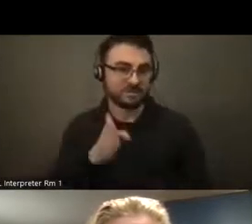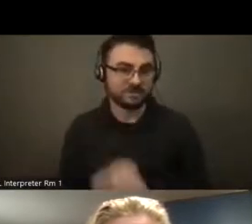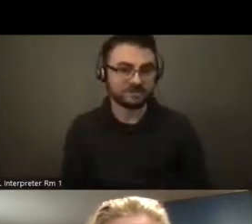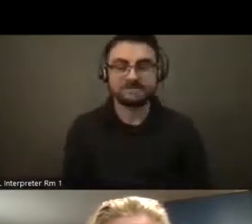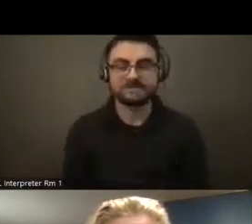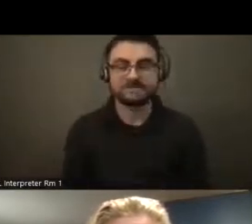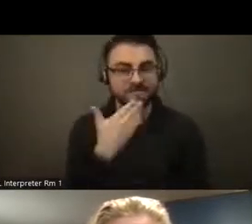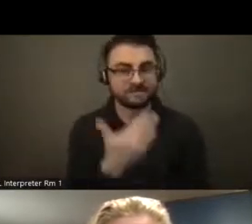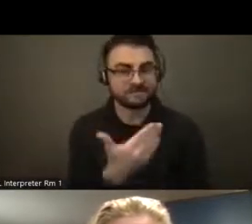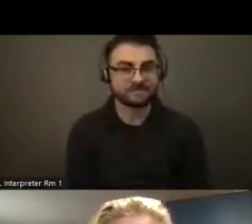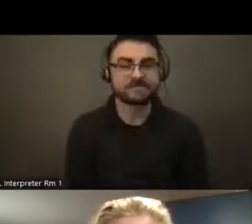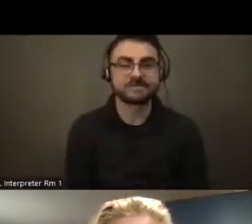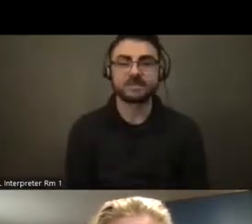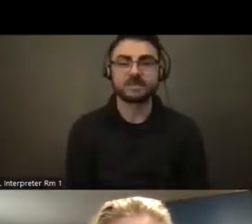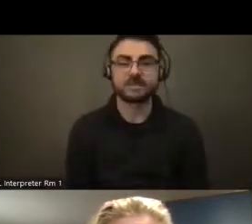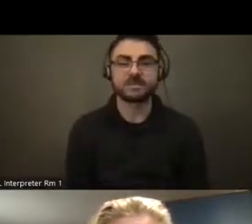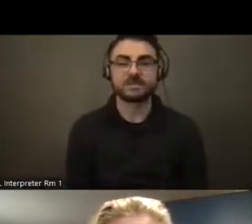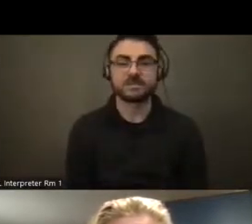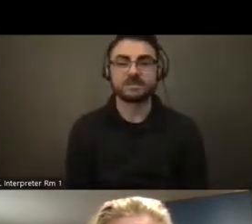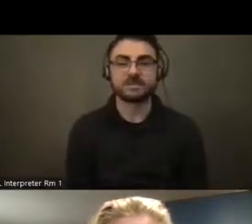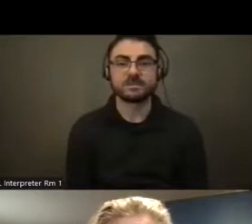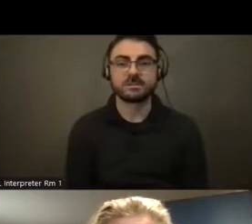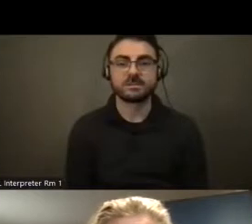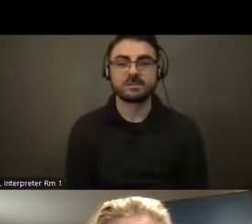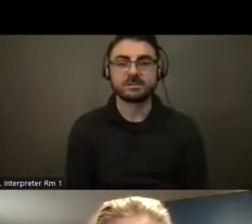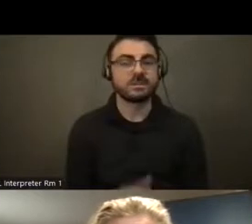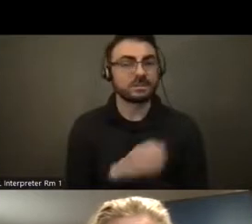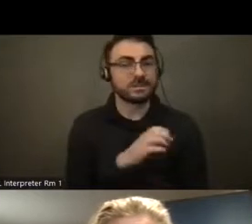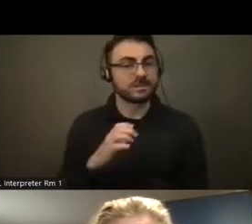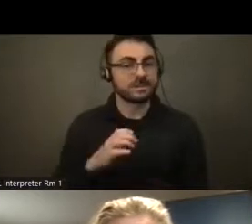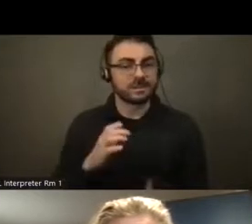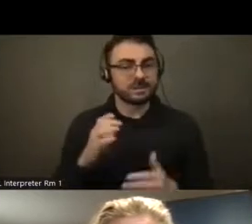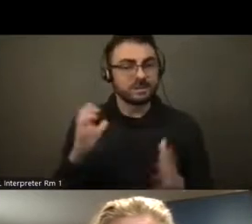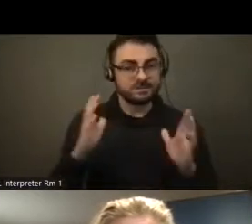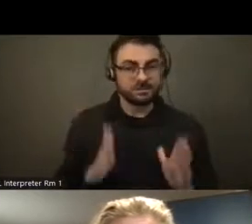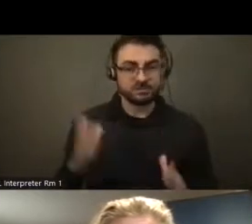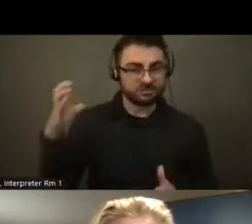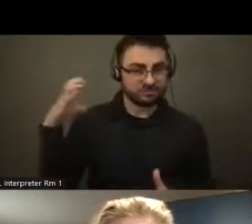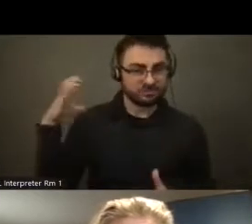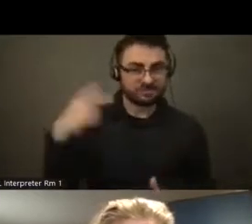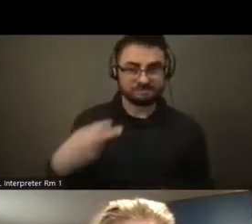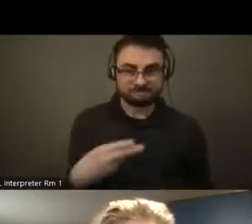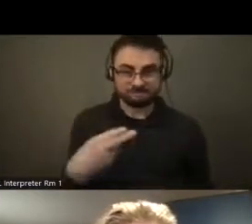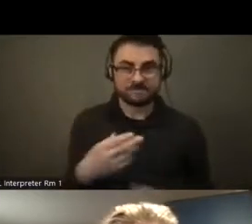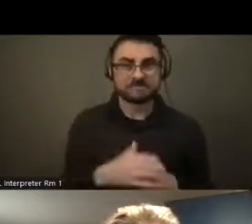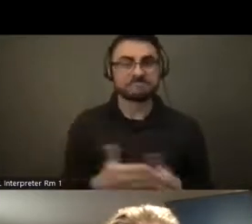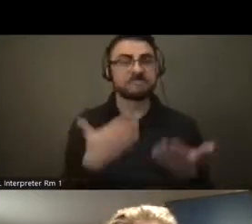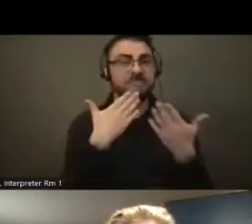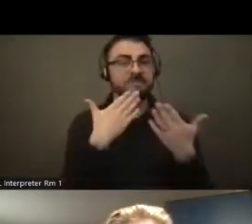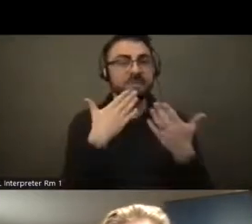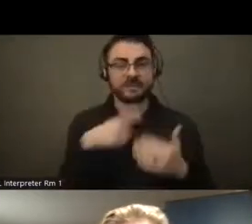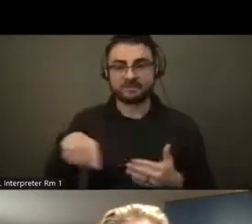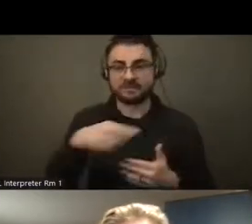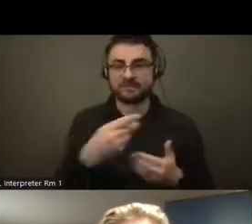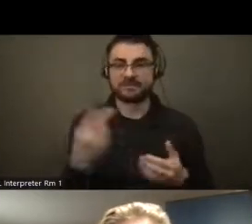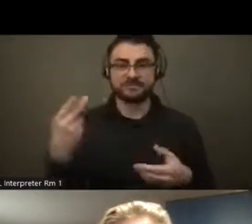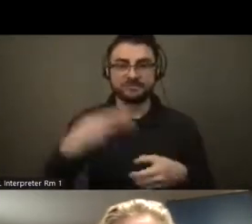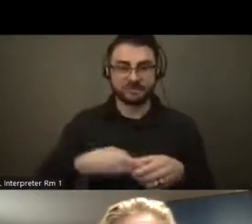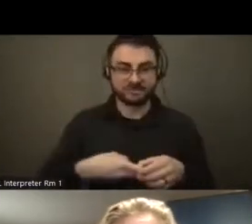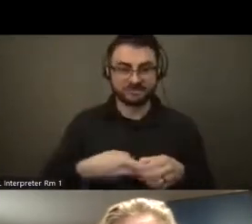Well, so breakout participants, thanks for being here. In our first breakout